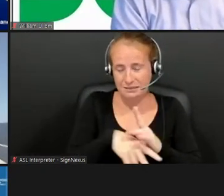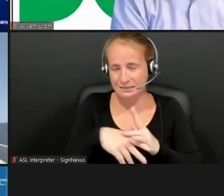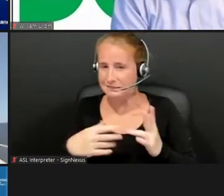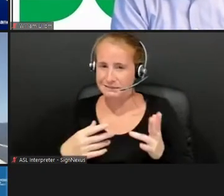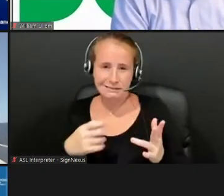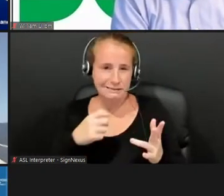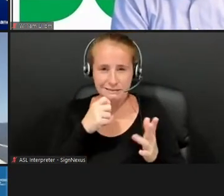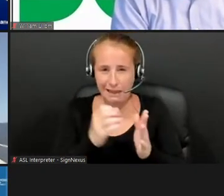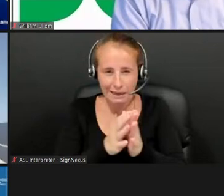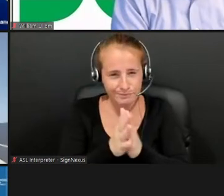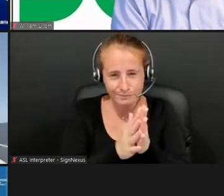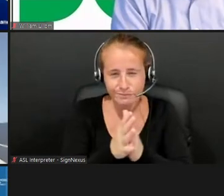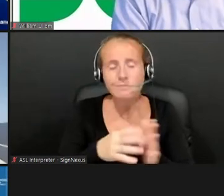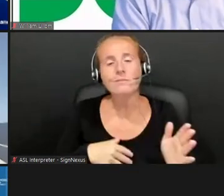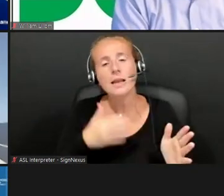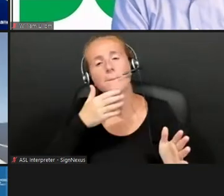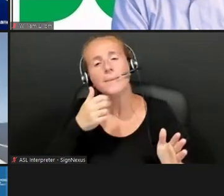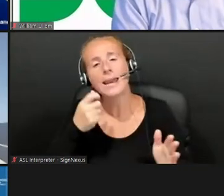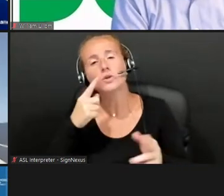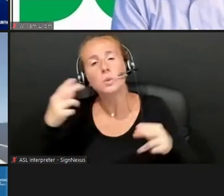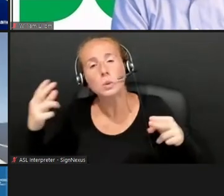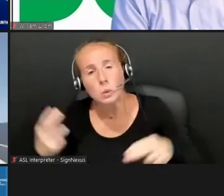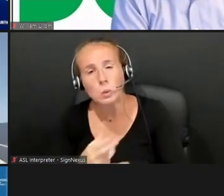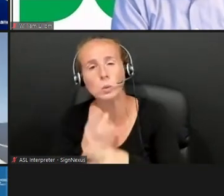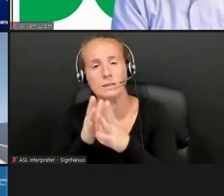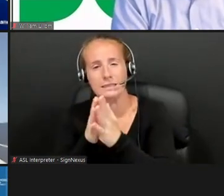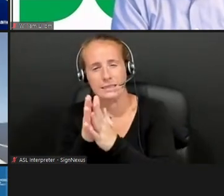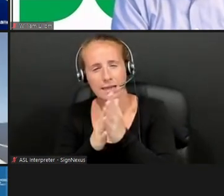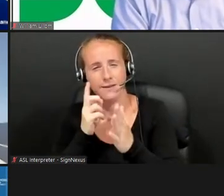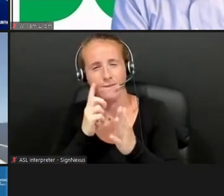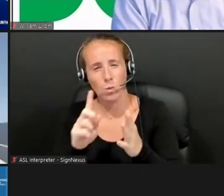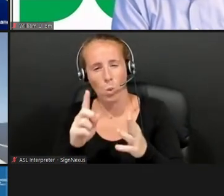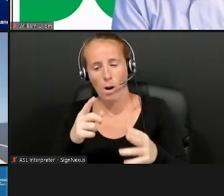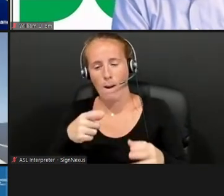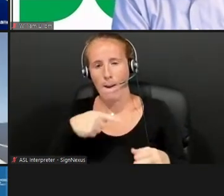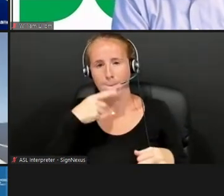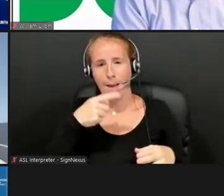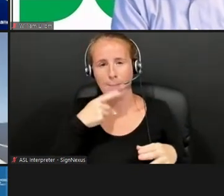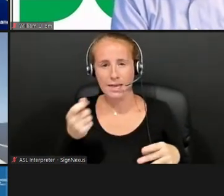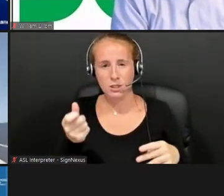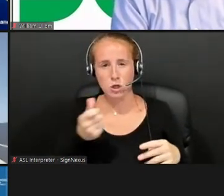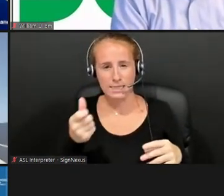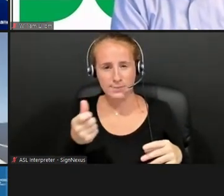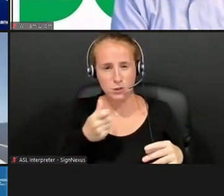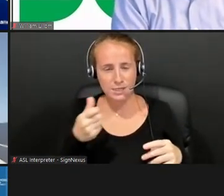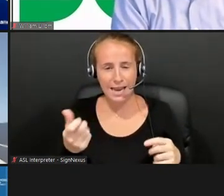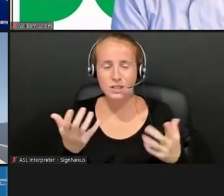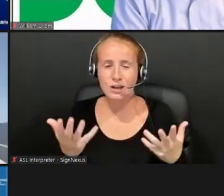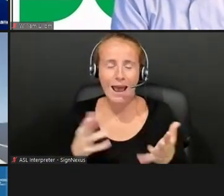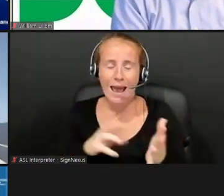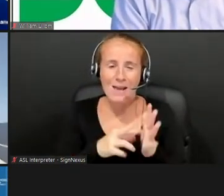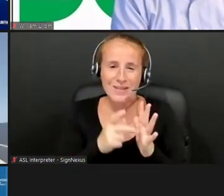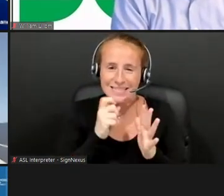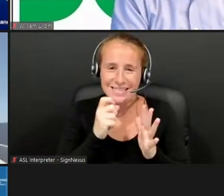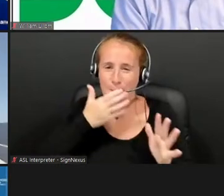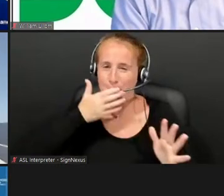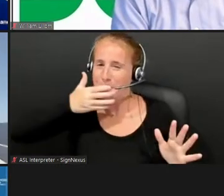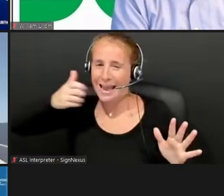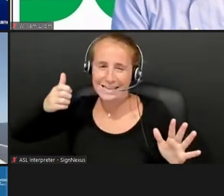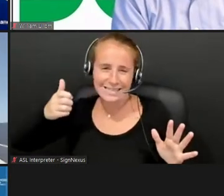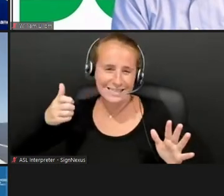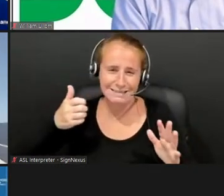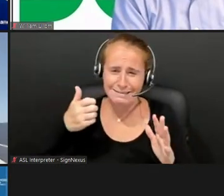that provides more of an incentive to use public transportation is not the best move at this time period